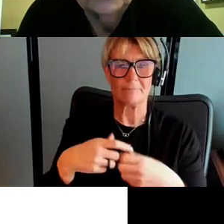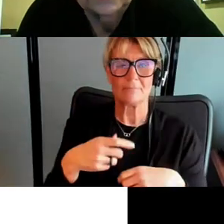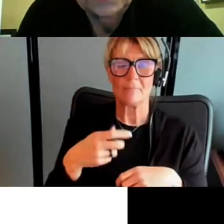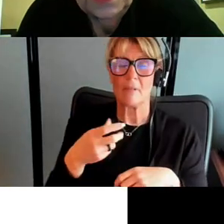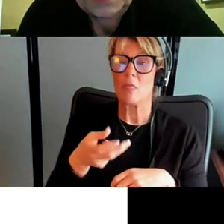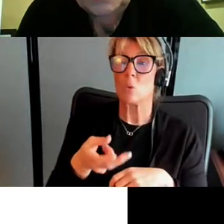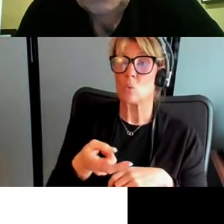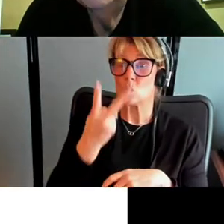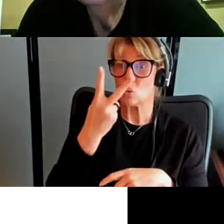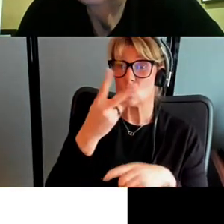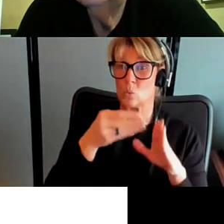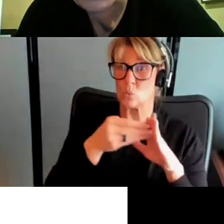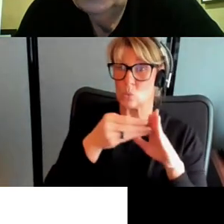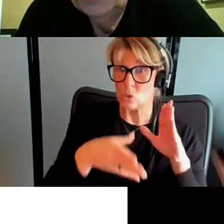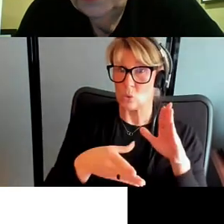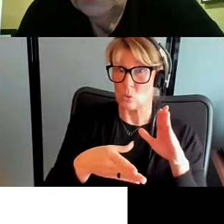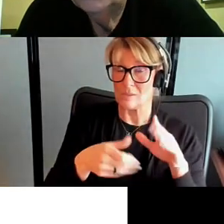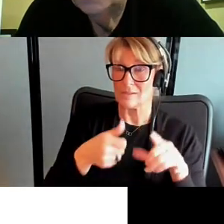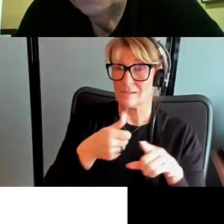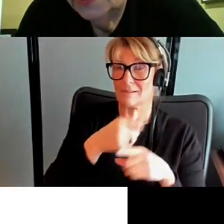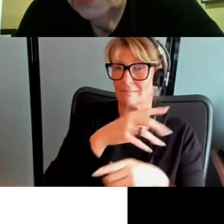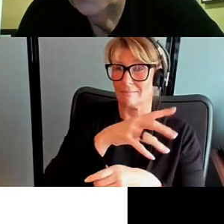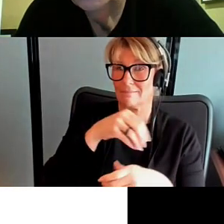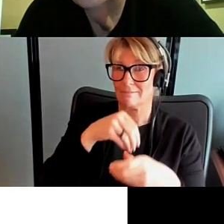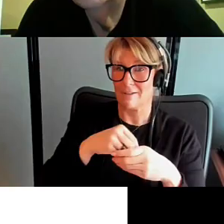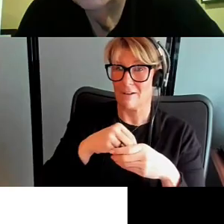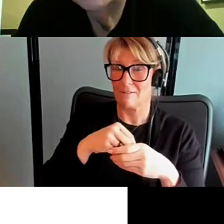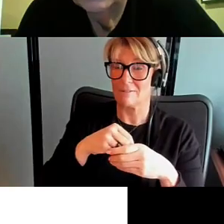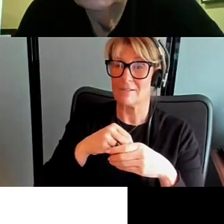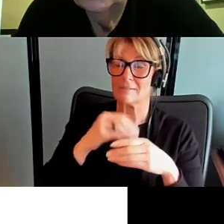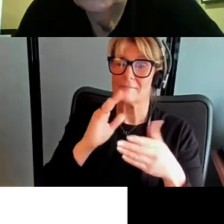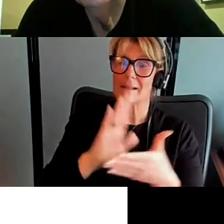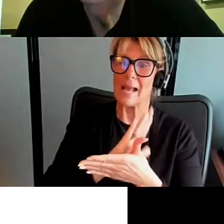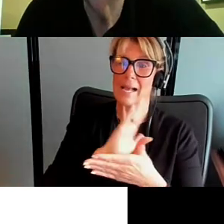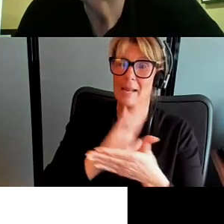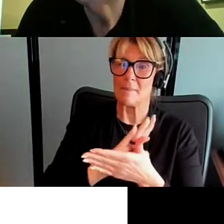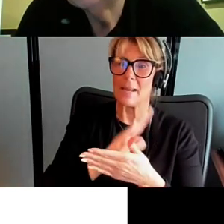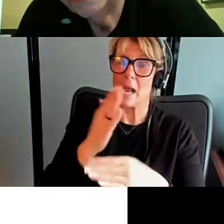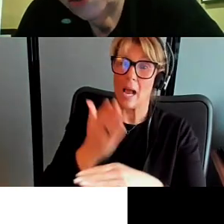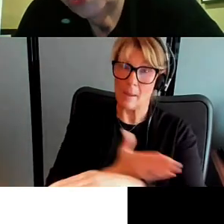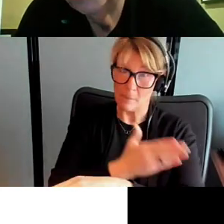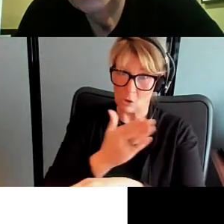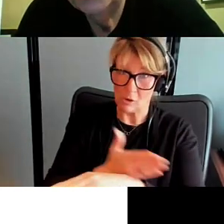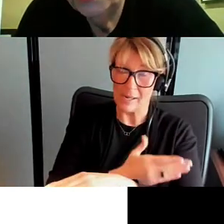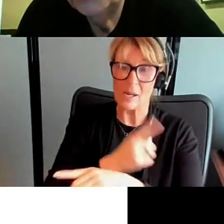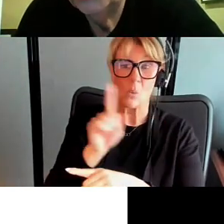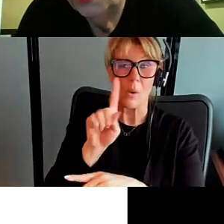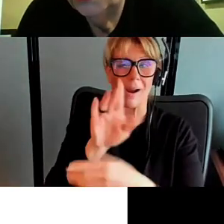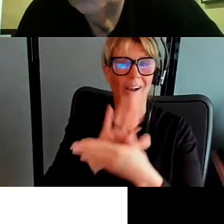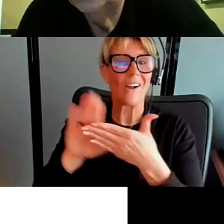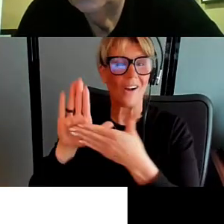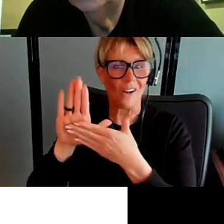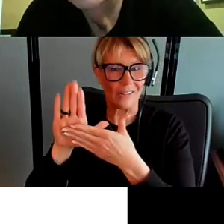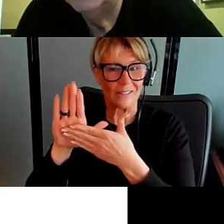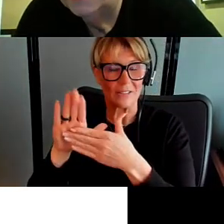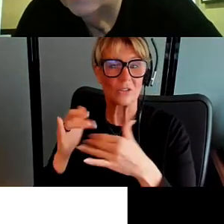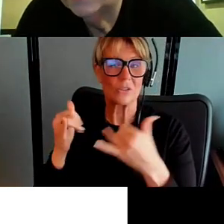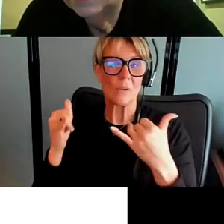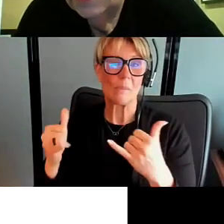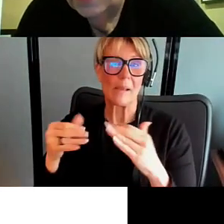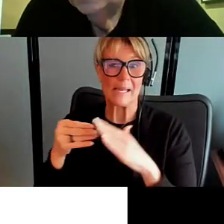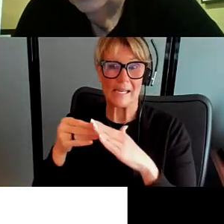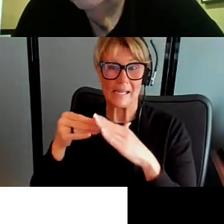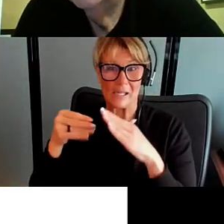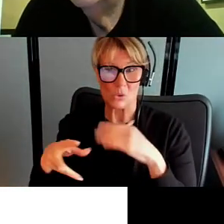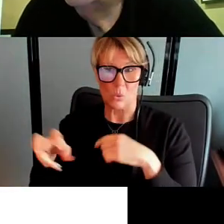college level. And there are many people at the high school LBS level that want to transition into